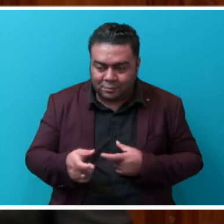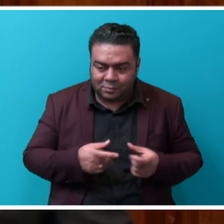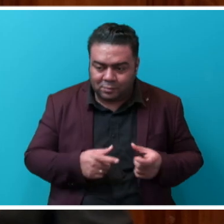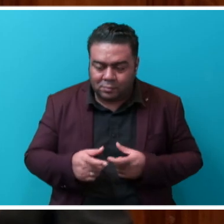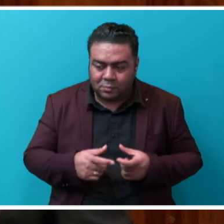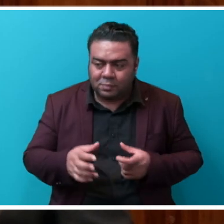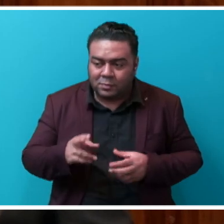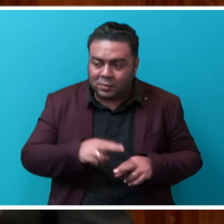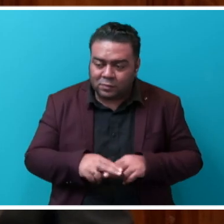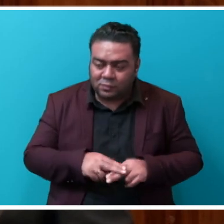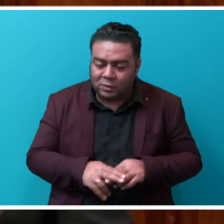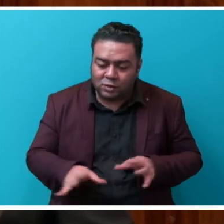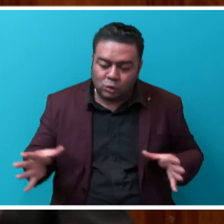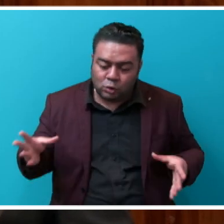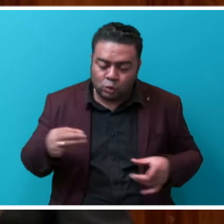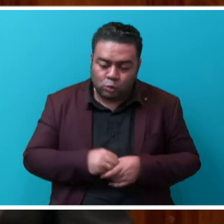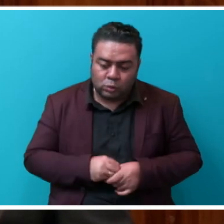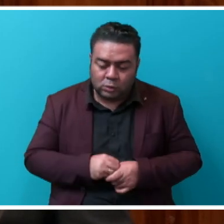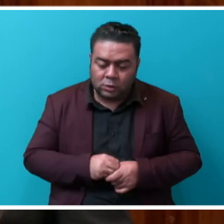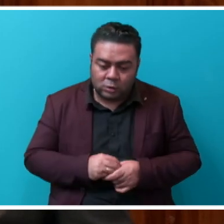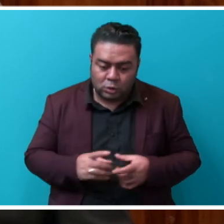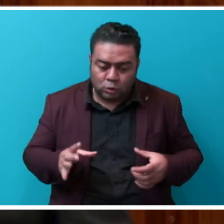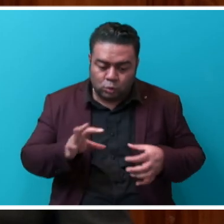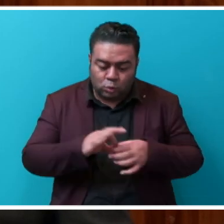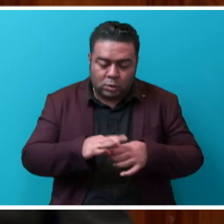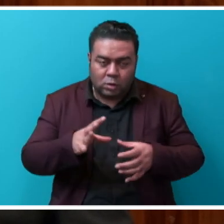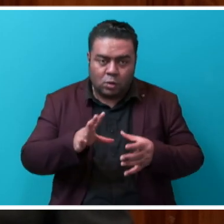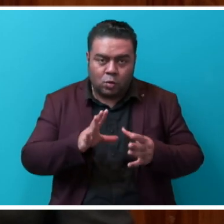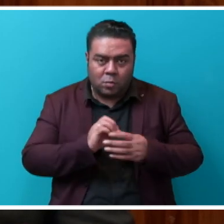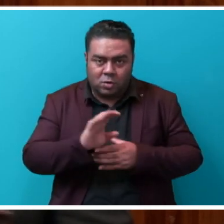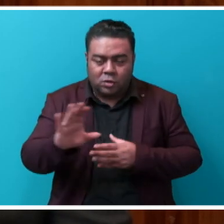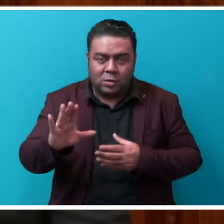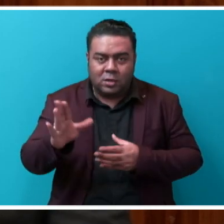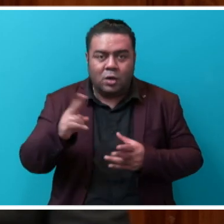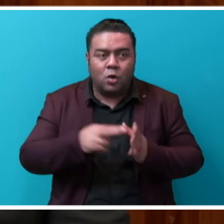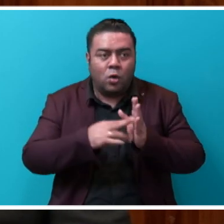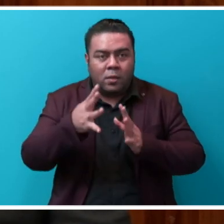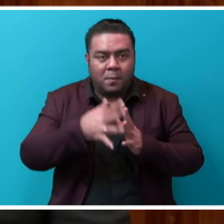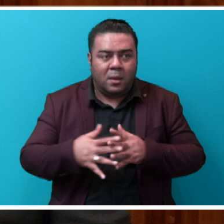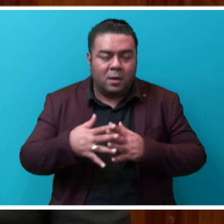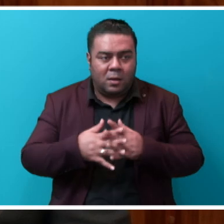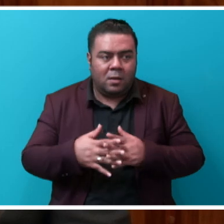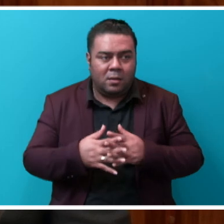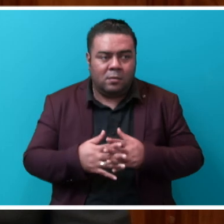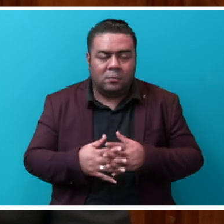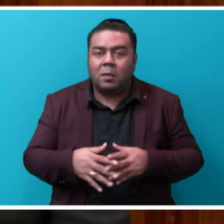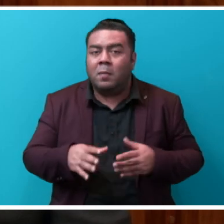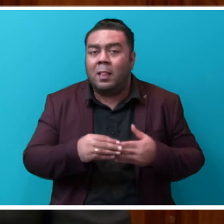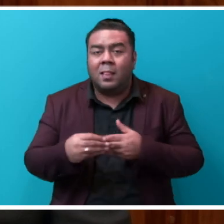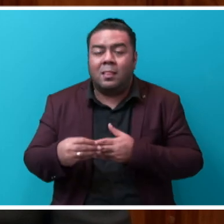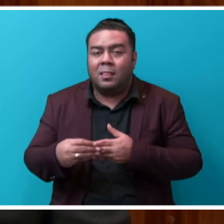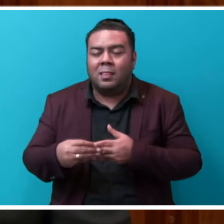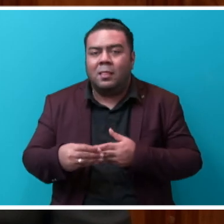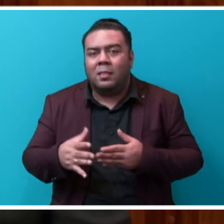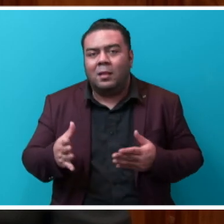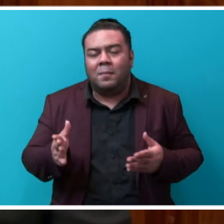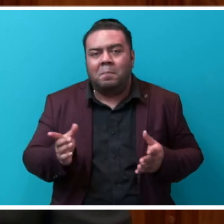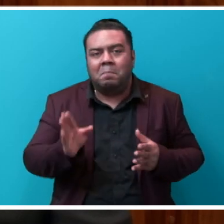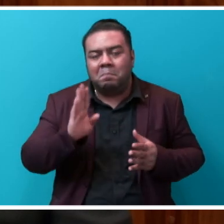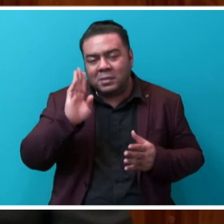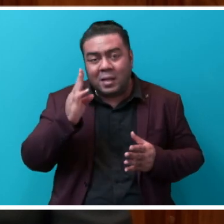the Fiji Trade Commission in North America, ably led by Mr. Alika.